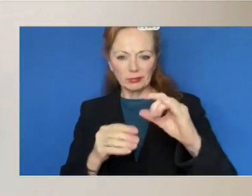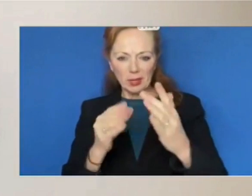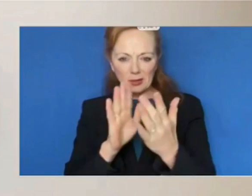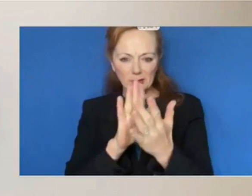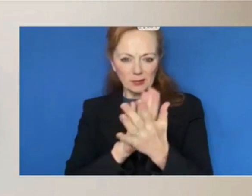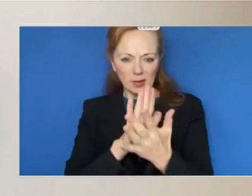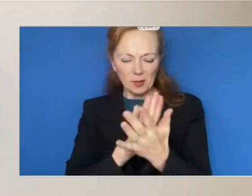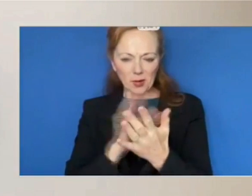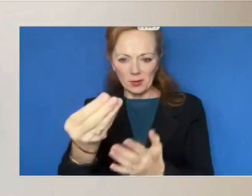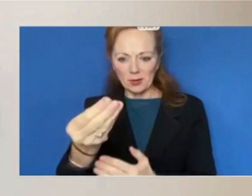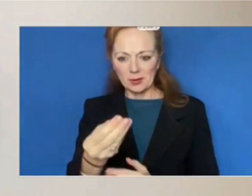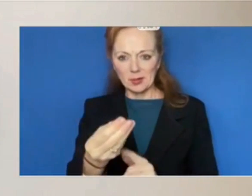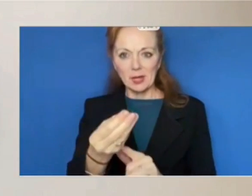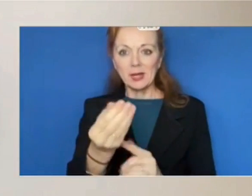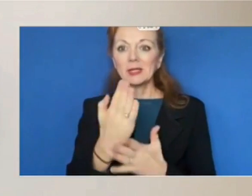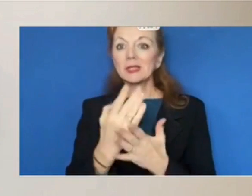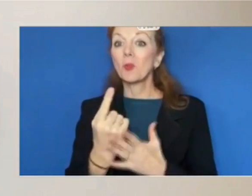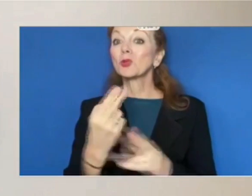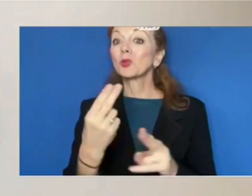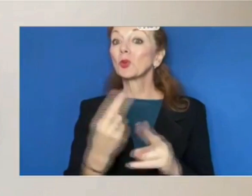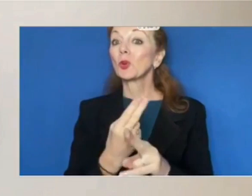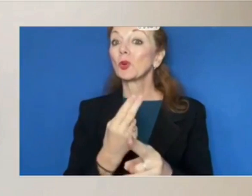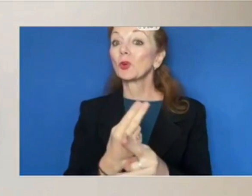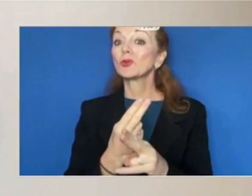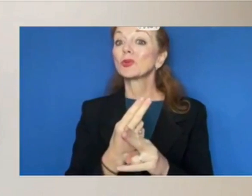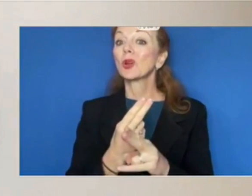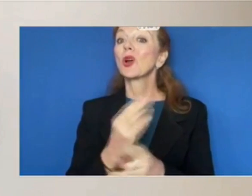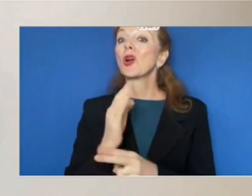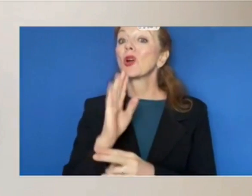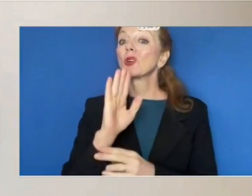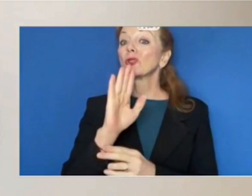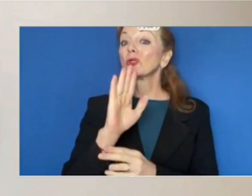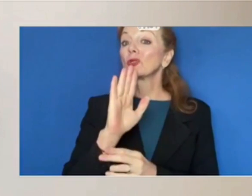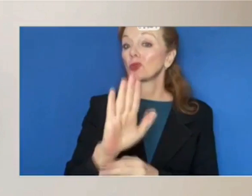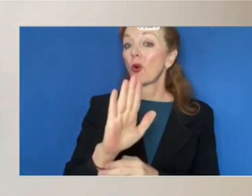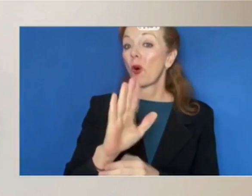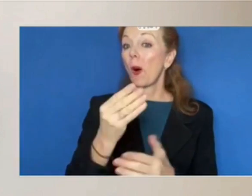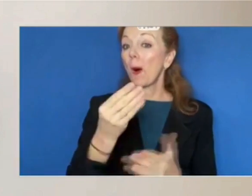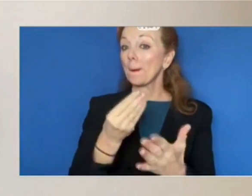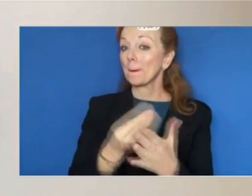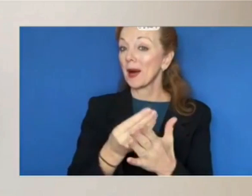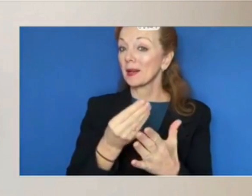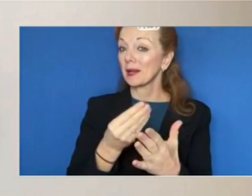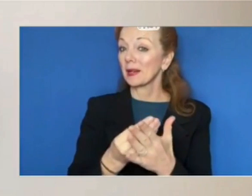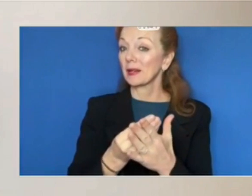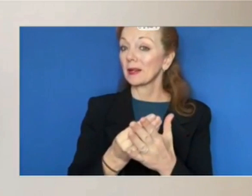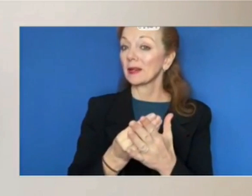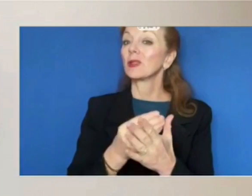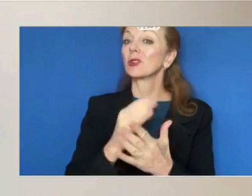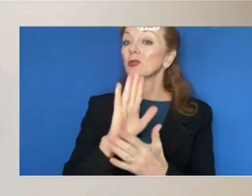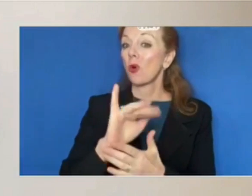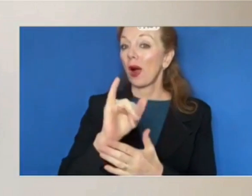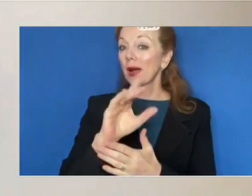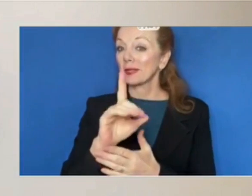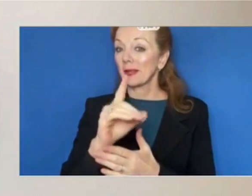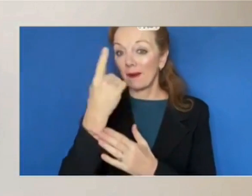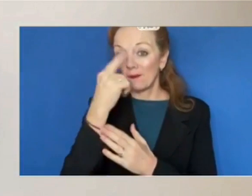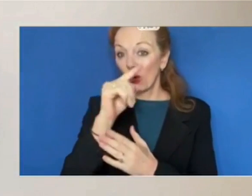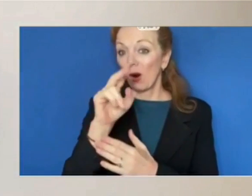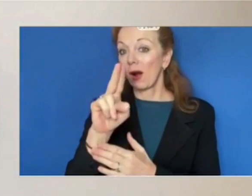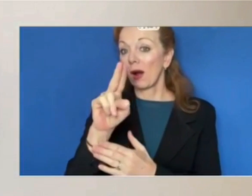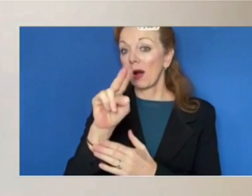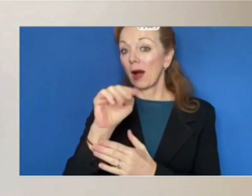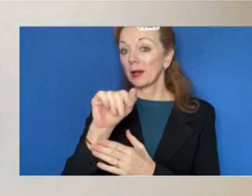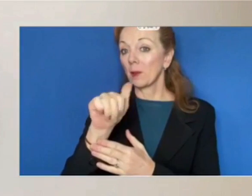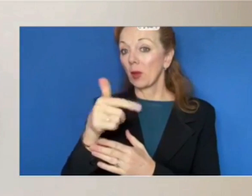has used your information to apply for either a loan or unemployment. So just make sure you carefully go through that and don't